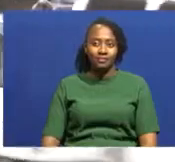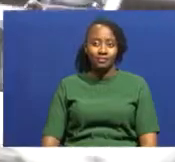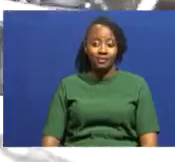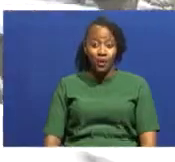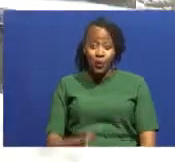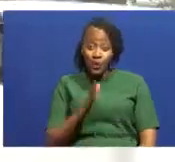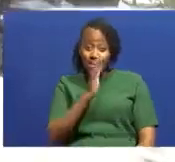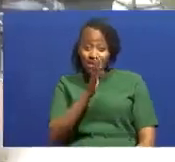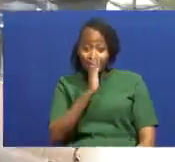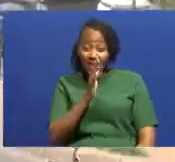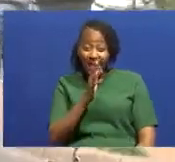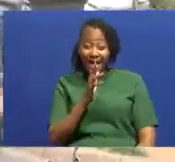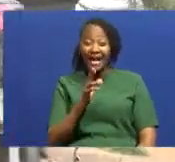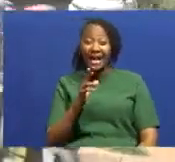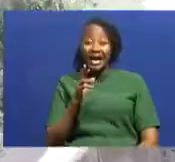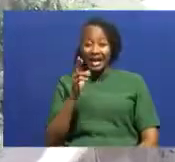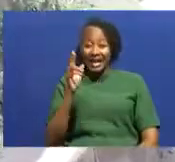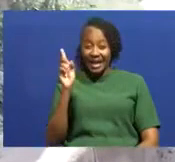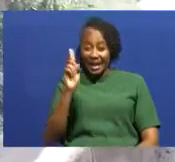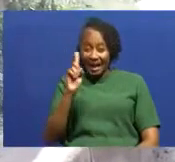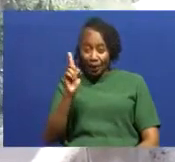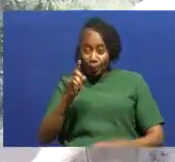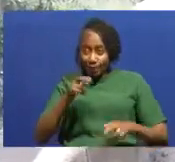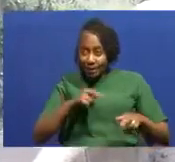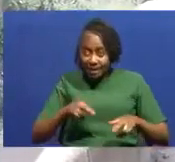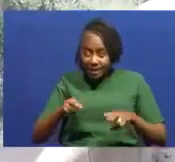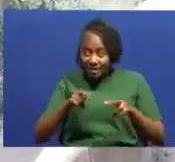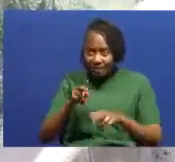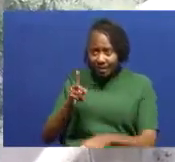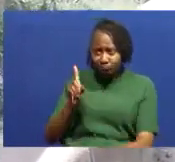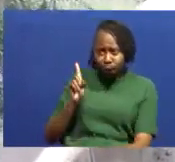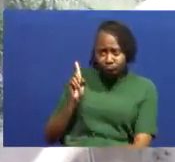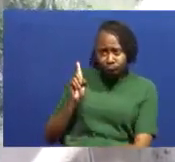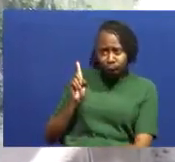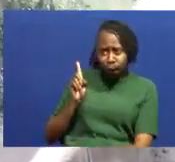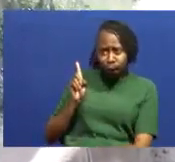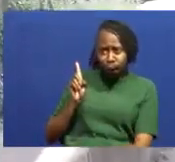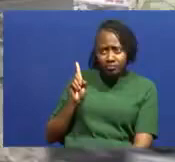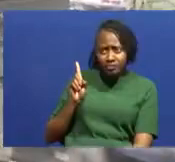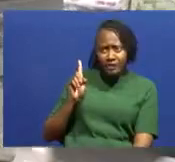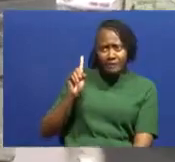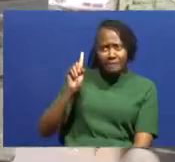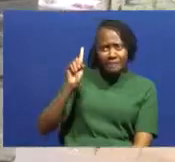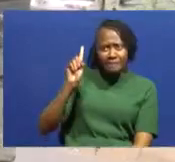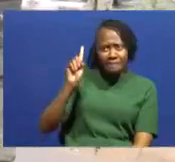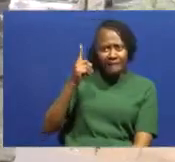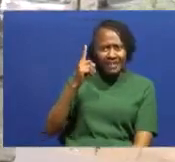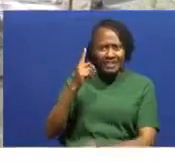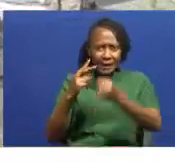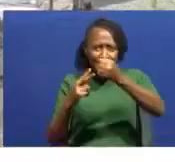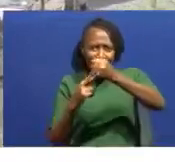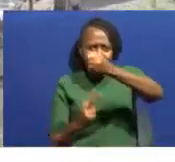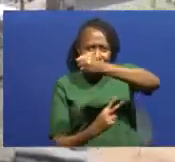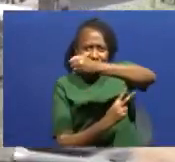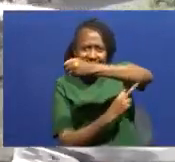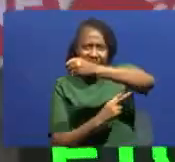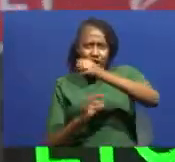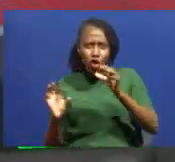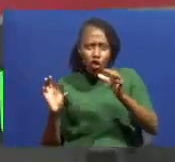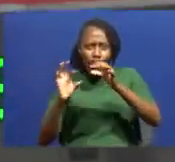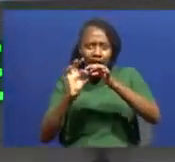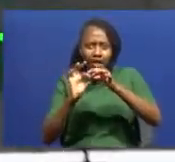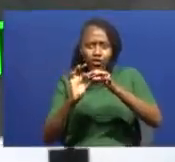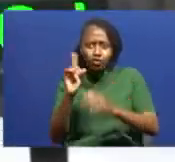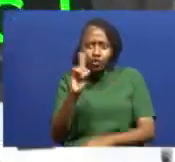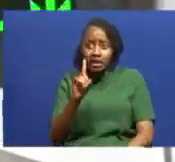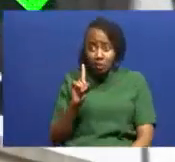When we speak of Nairobi River, there's this particular pillar that marked the first ever bridge that connected to Nairobi.